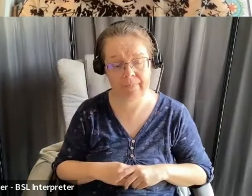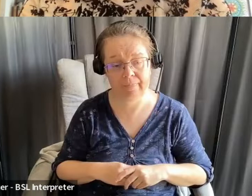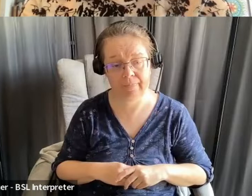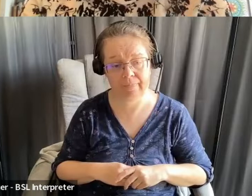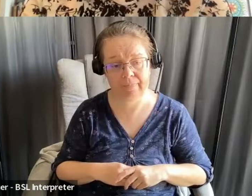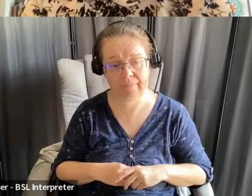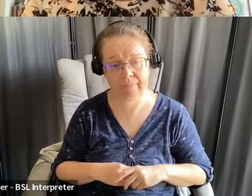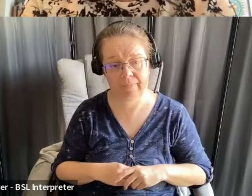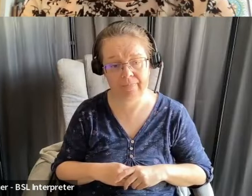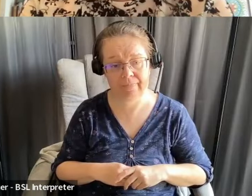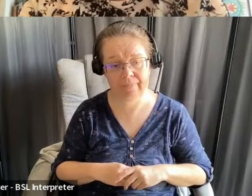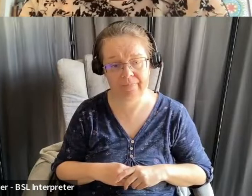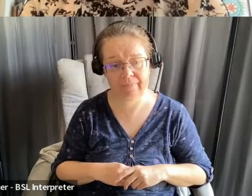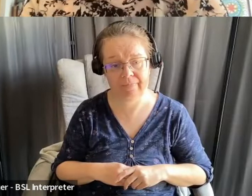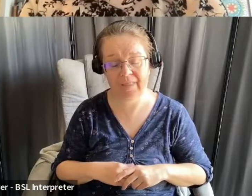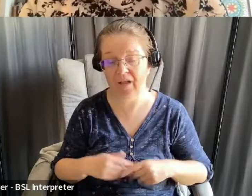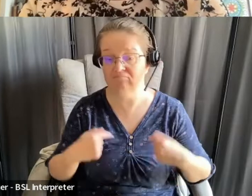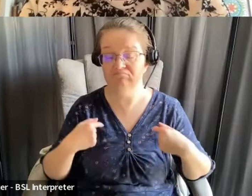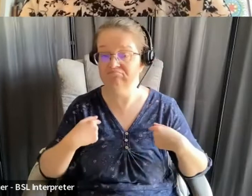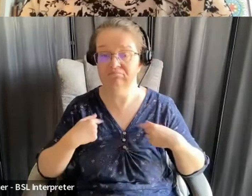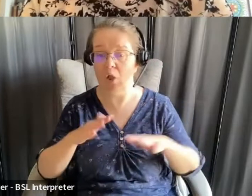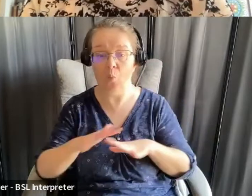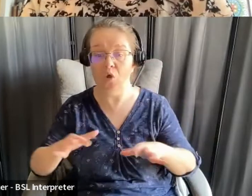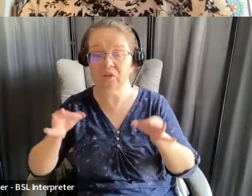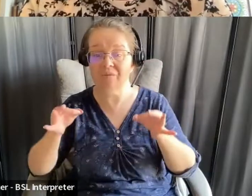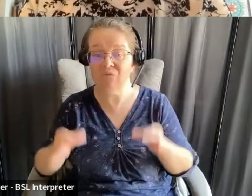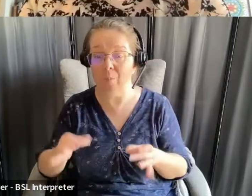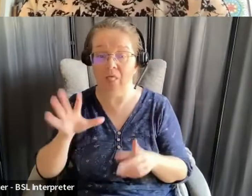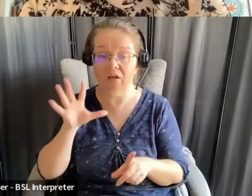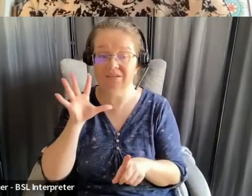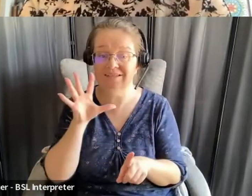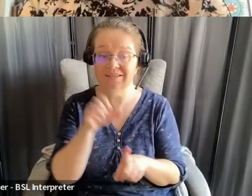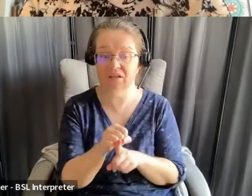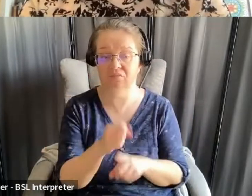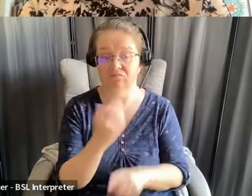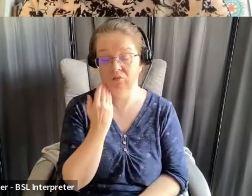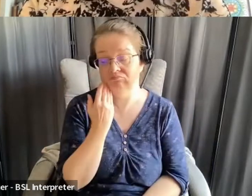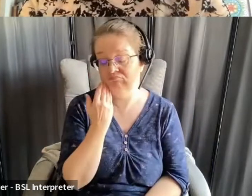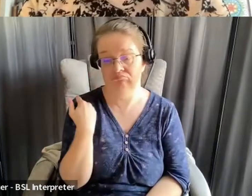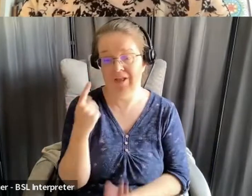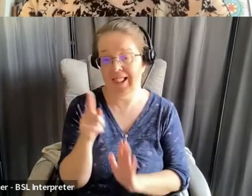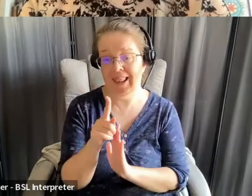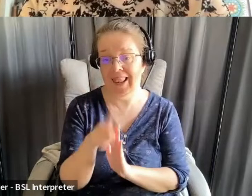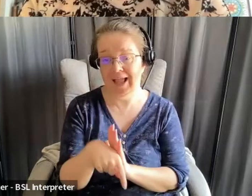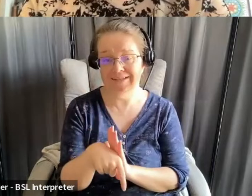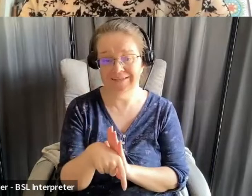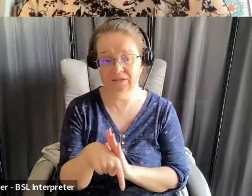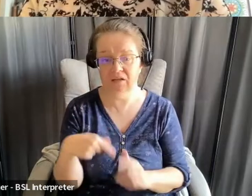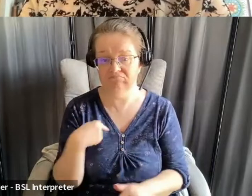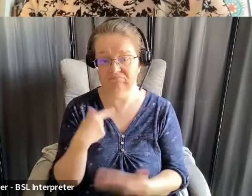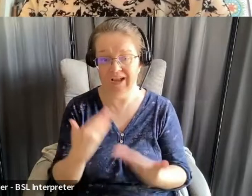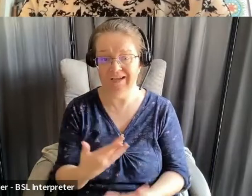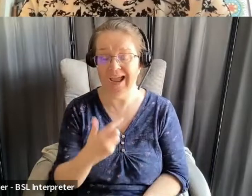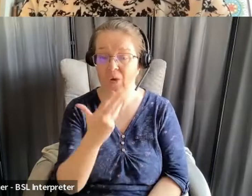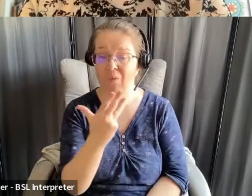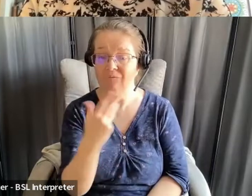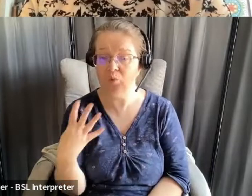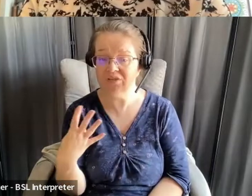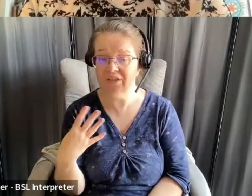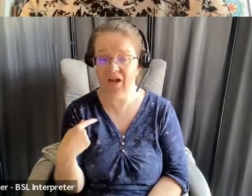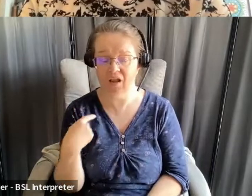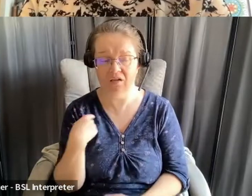I wasn't formally diagnosed either until, you know, in relative terms, very late. I'm now 49. I got